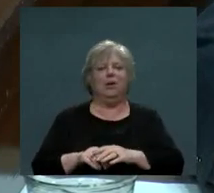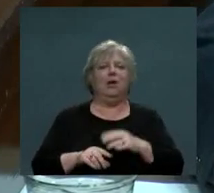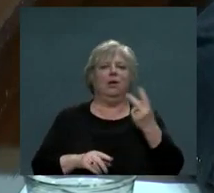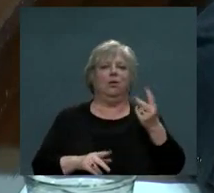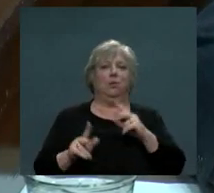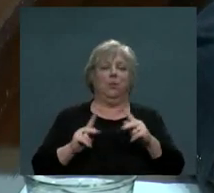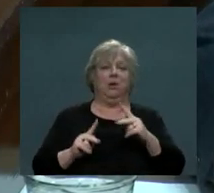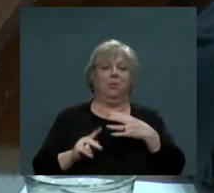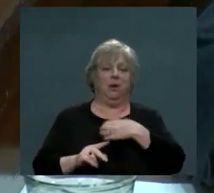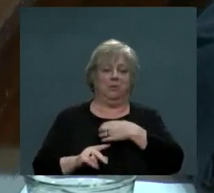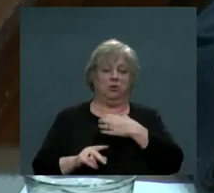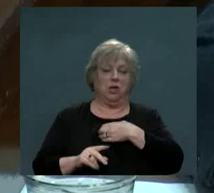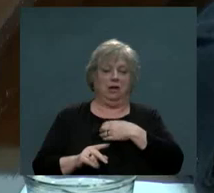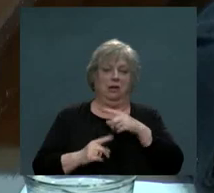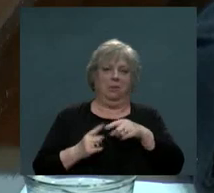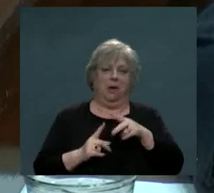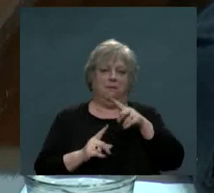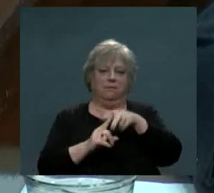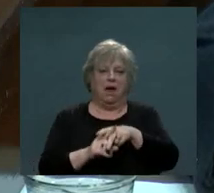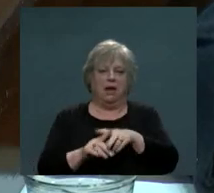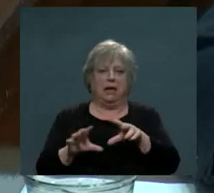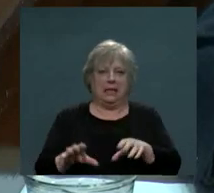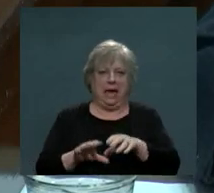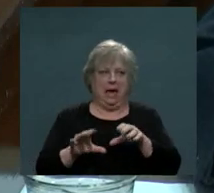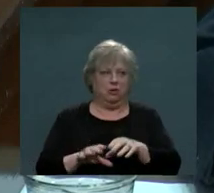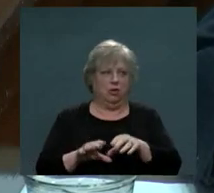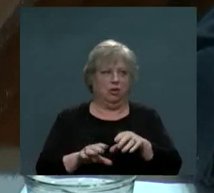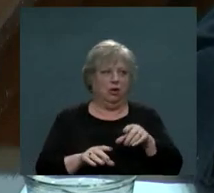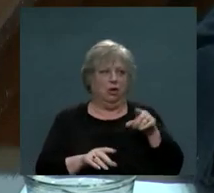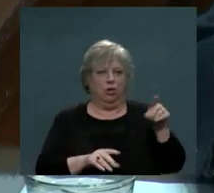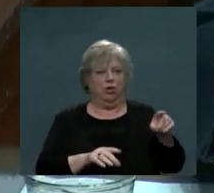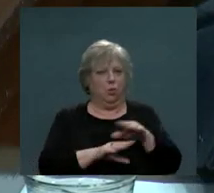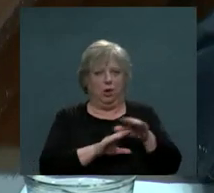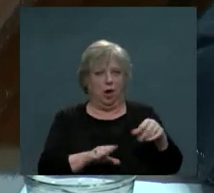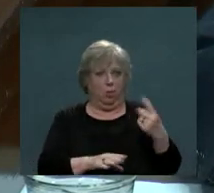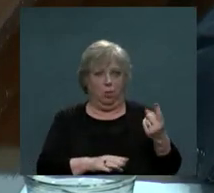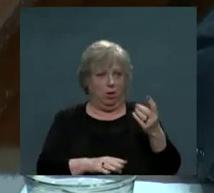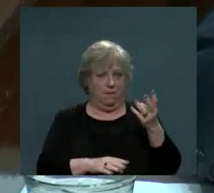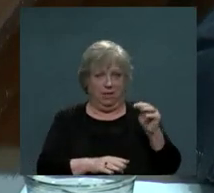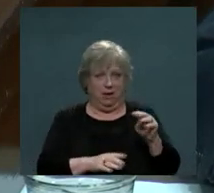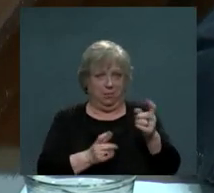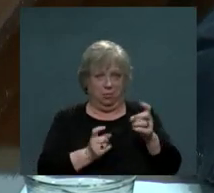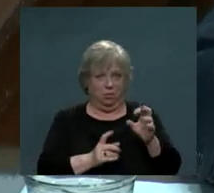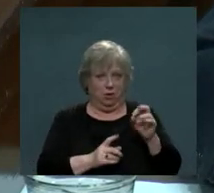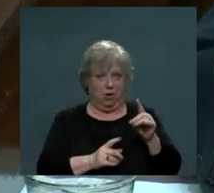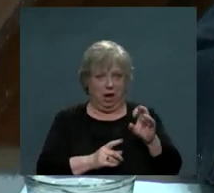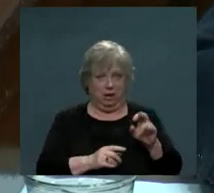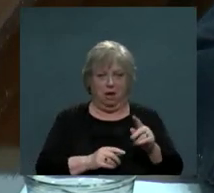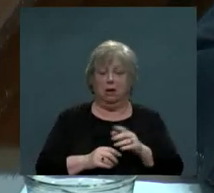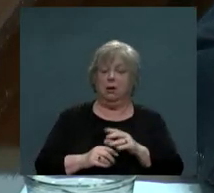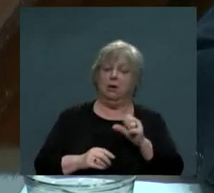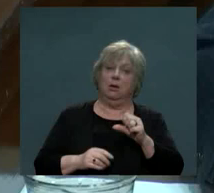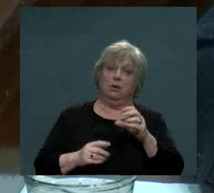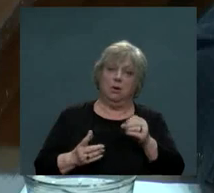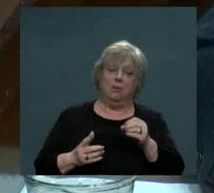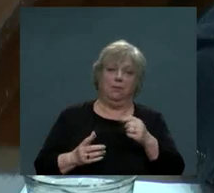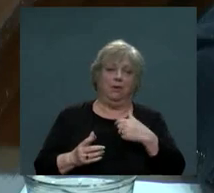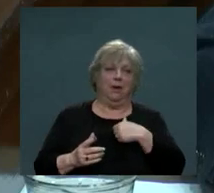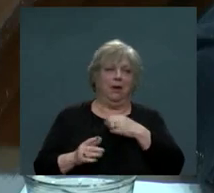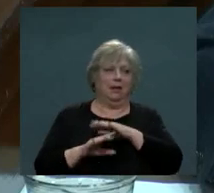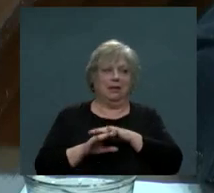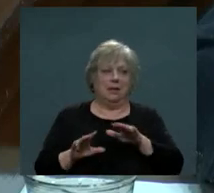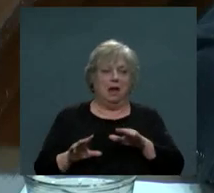about filing the action. You were not one of them. And as a result of that, I did